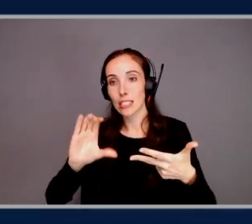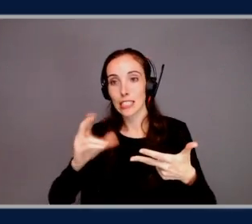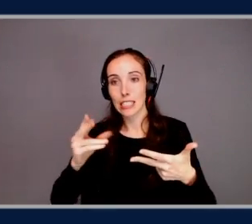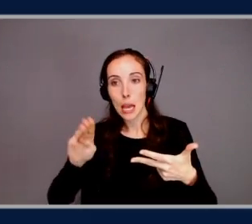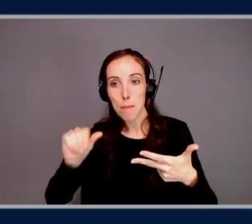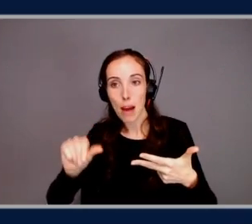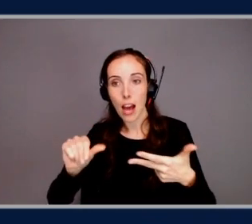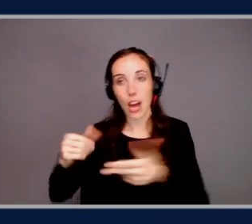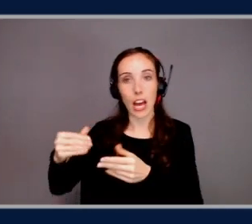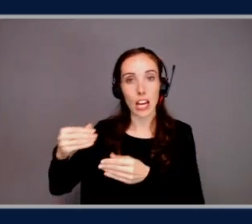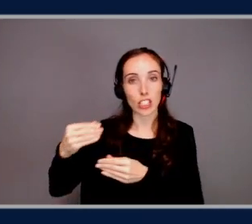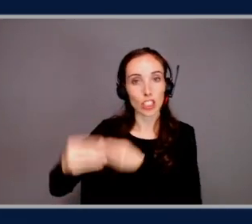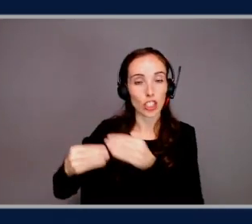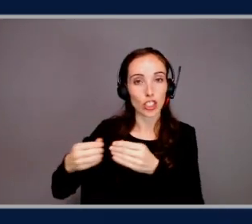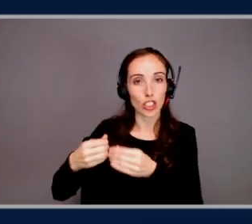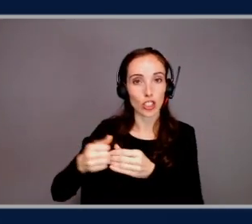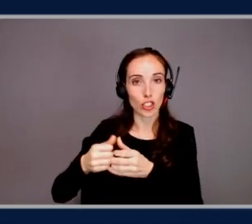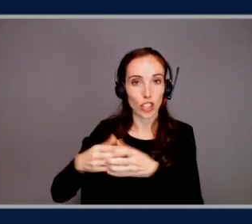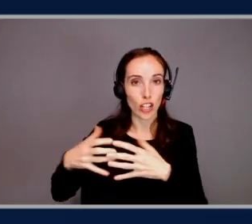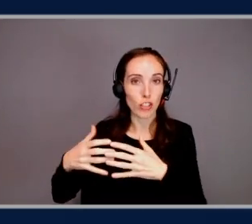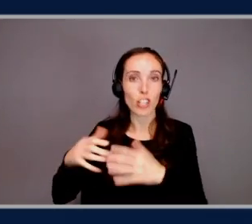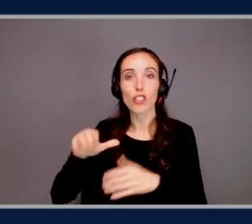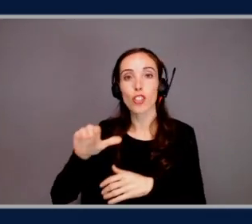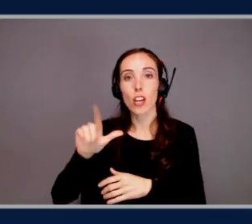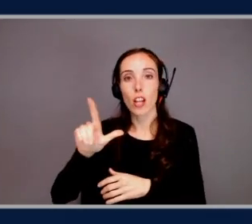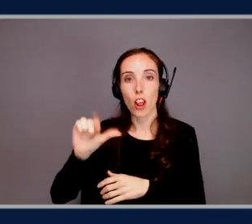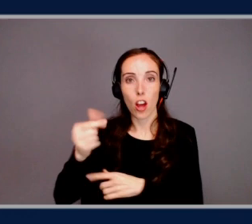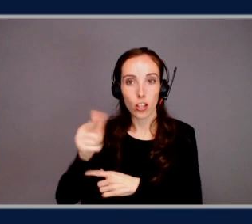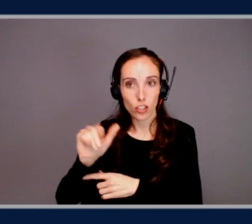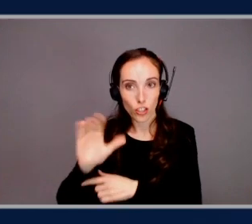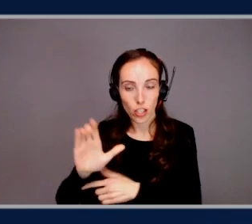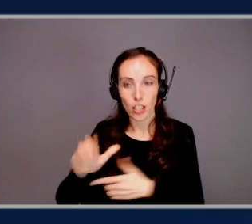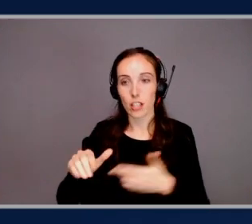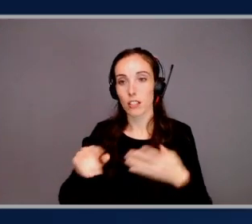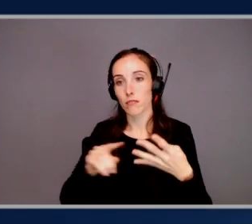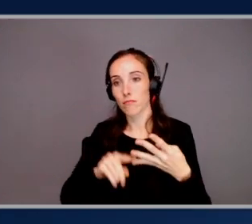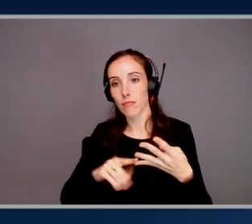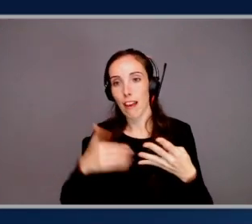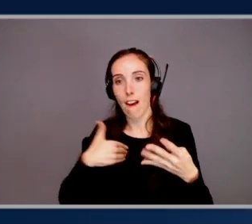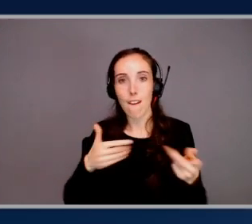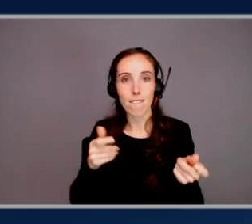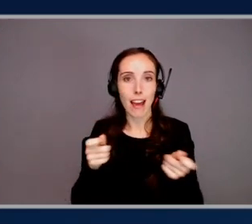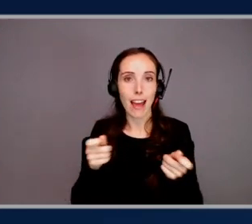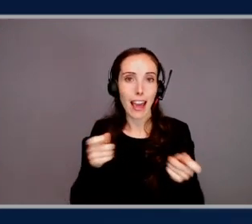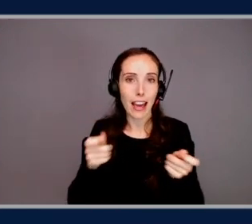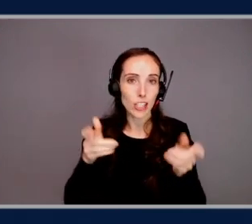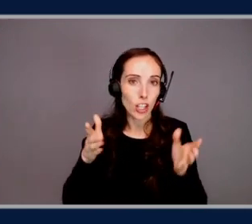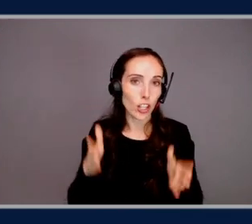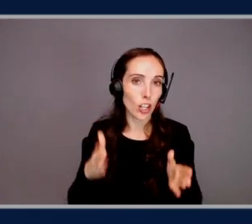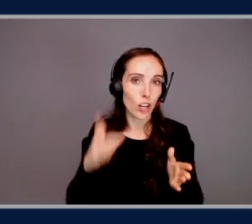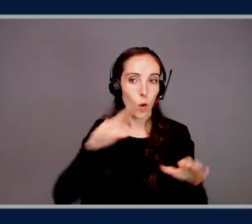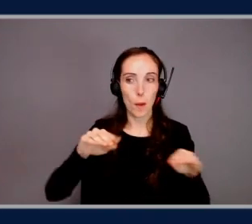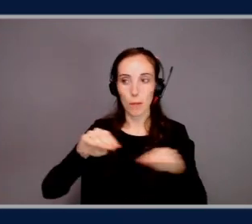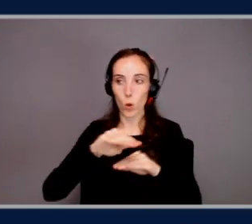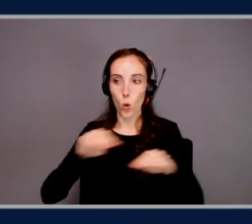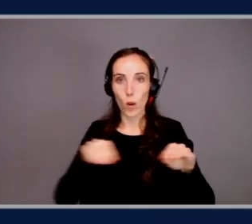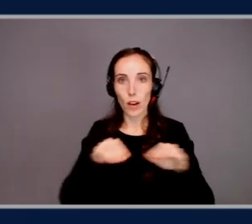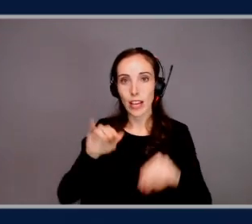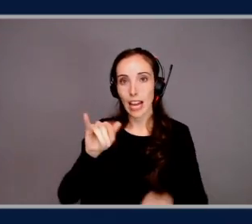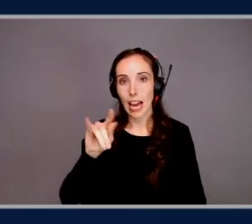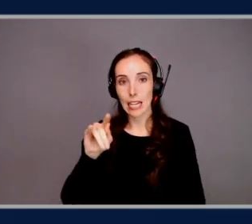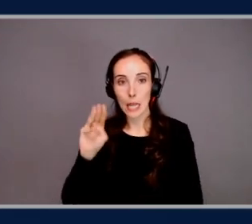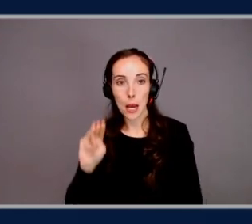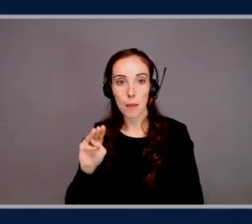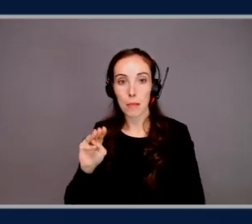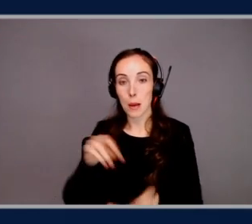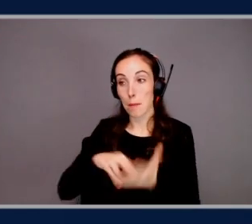logic that needs to be updated. There's a handler for moving items. Maybe I need to check to see whether an item is allowed to be equipped into a